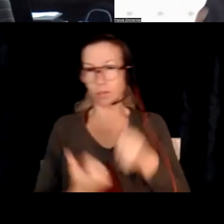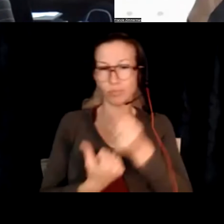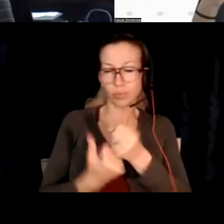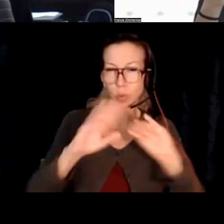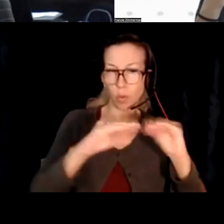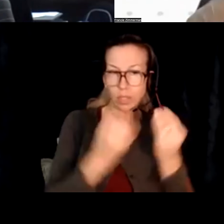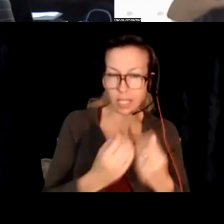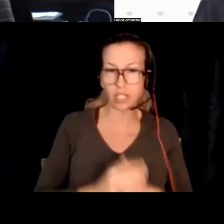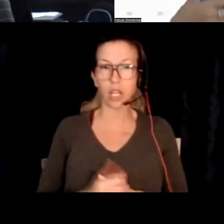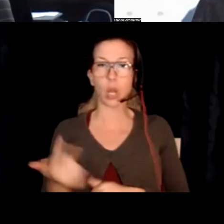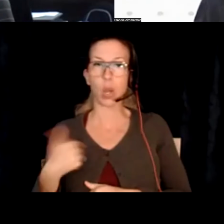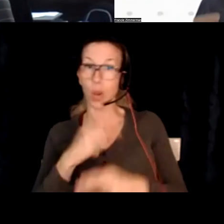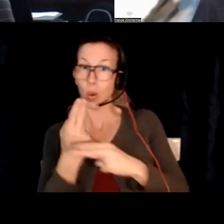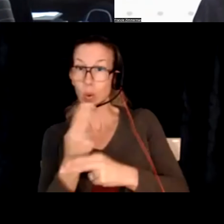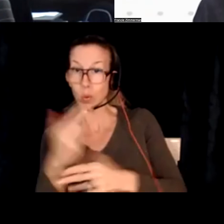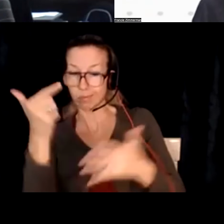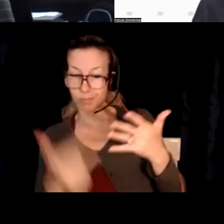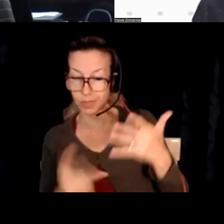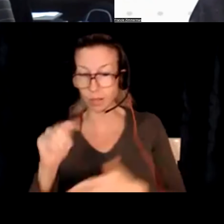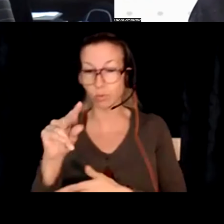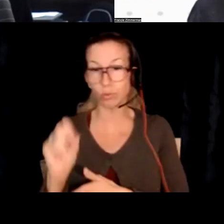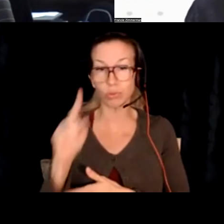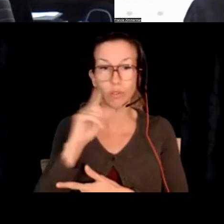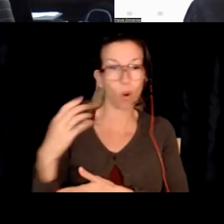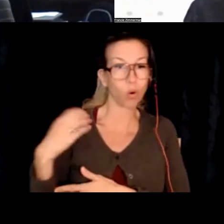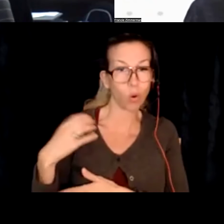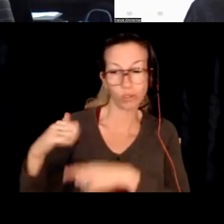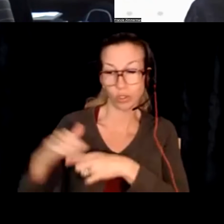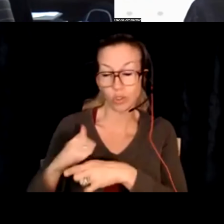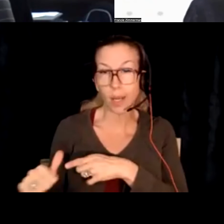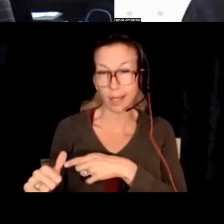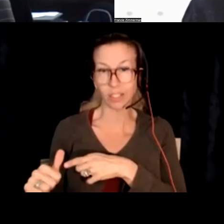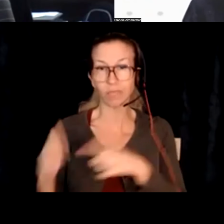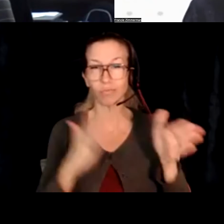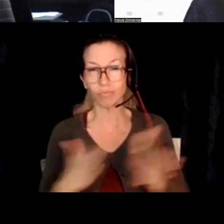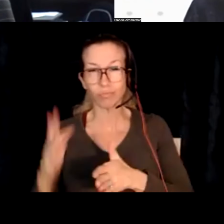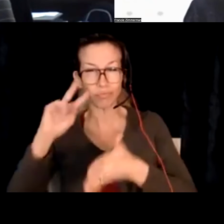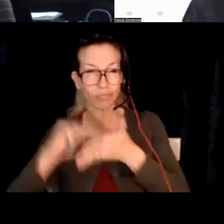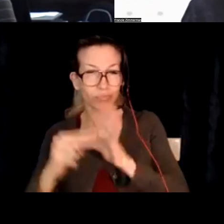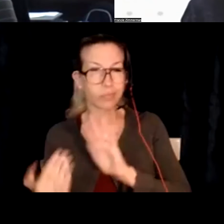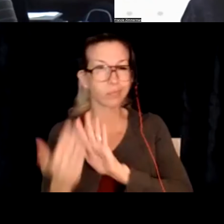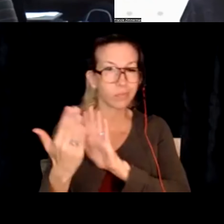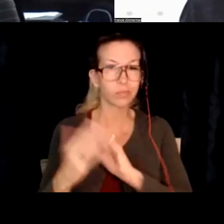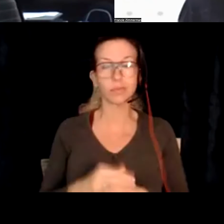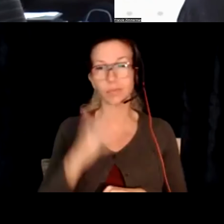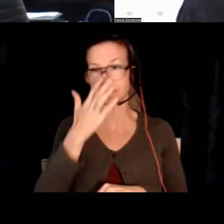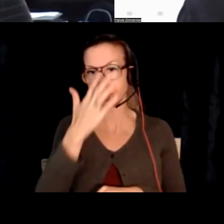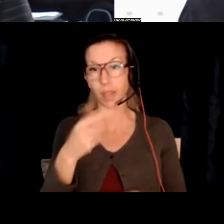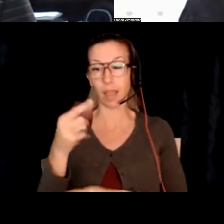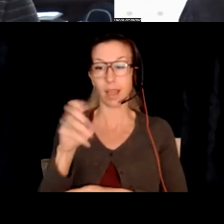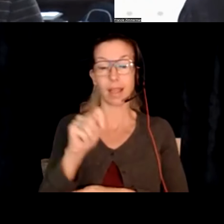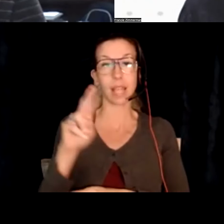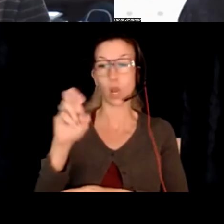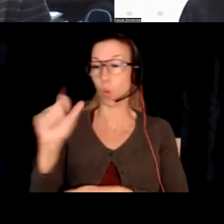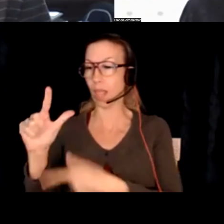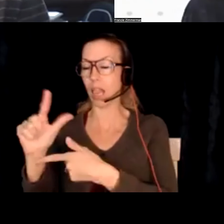we using some of these tools of coaching and training and being strategic about it? So I would say getREAL is kind of a companion piece